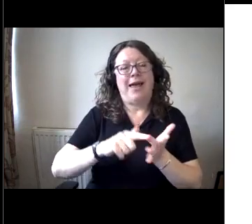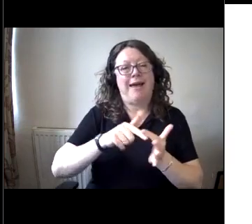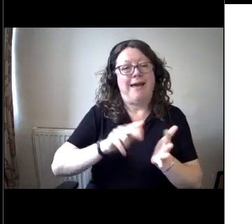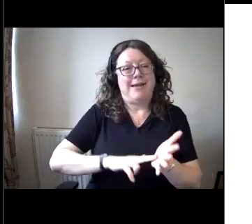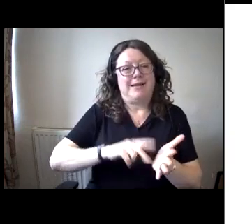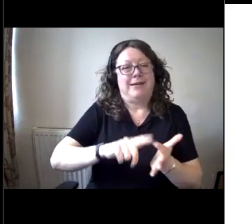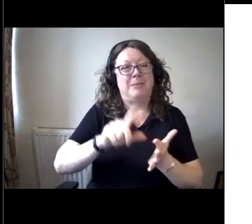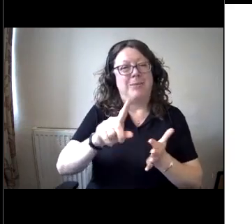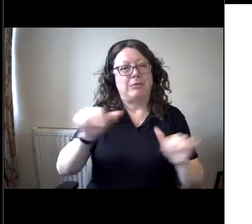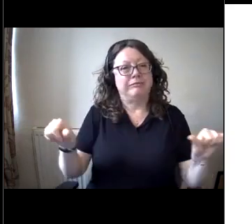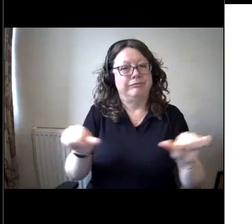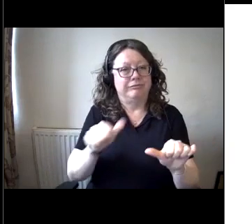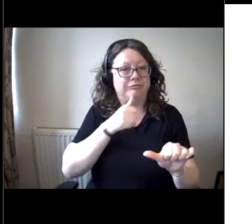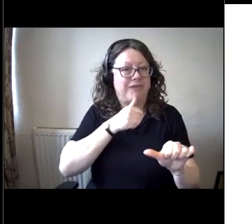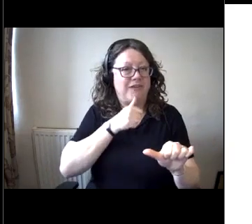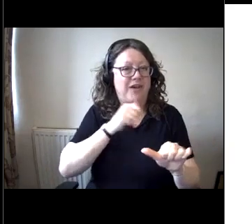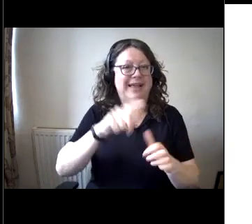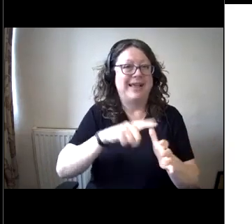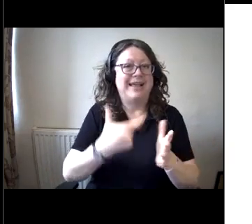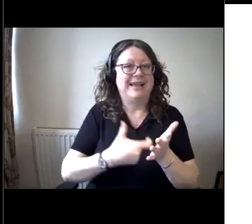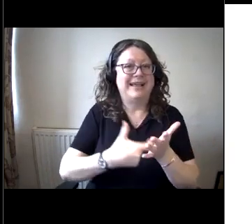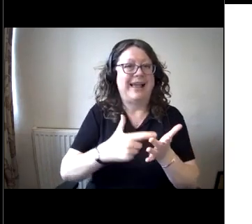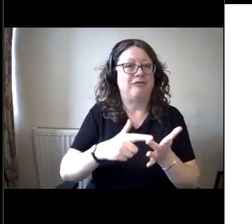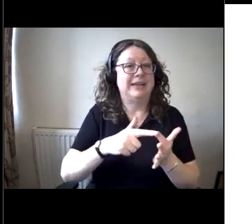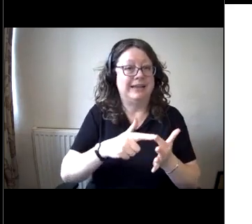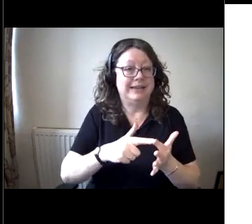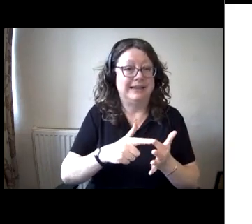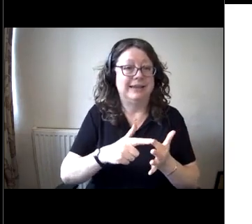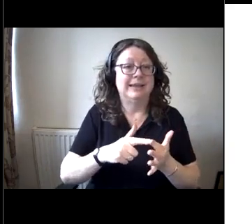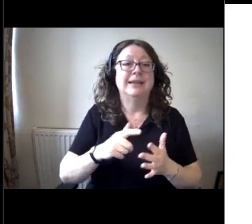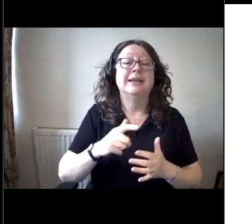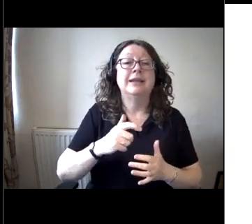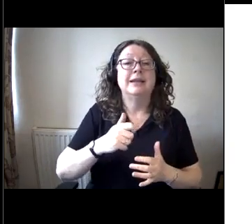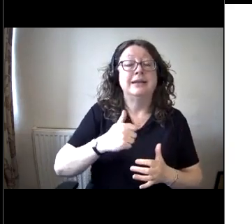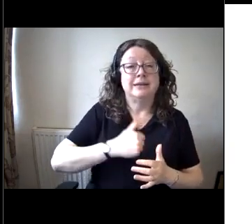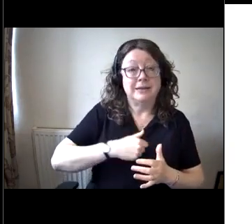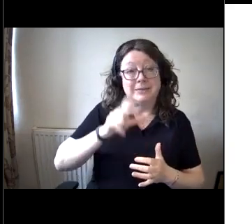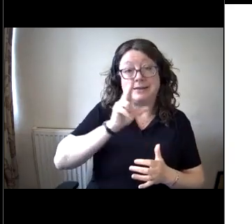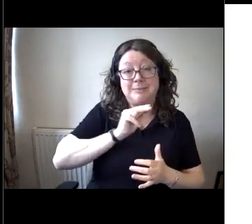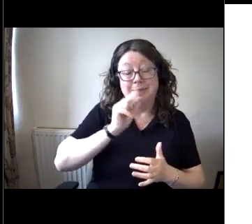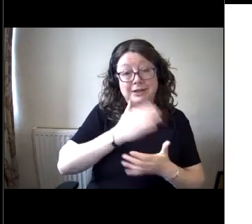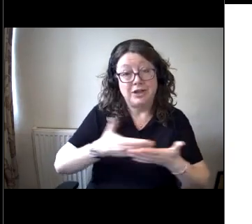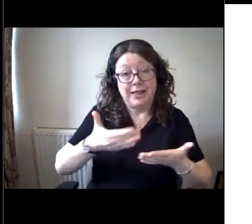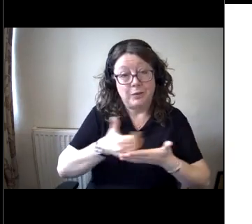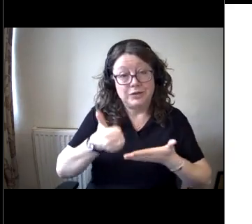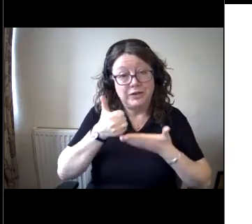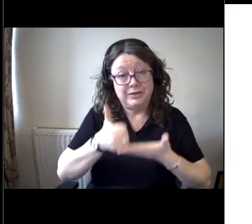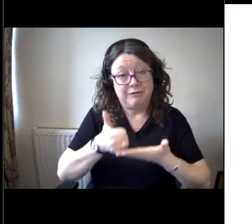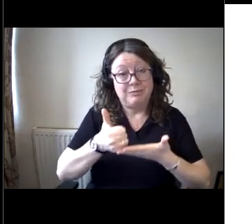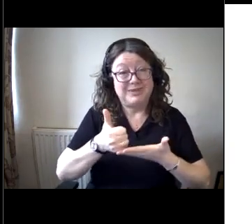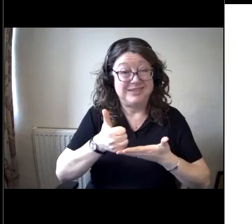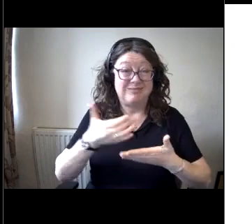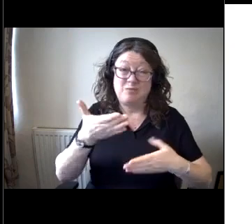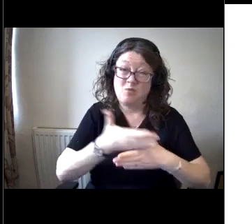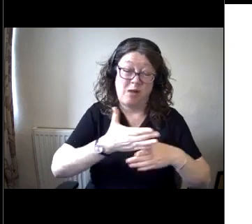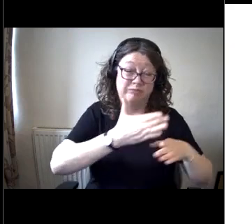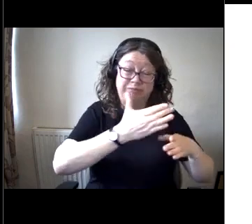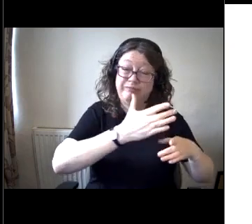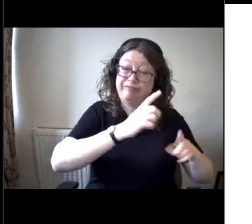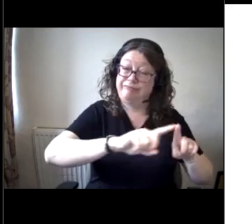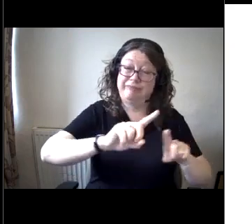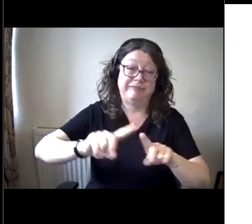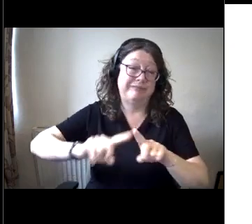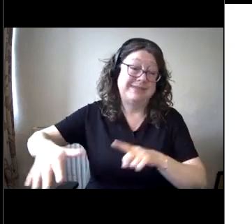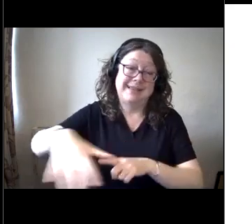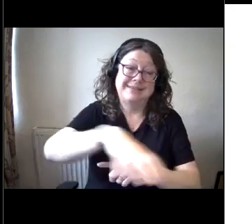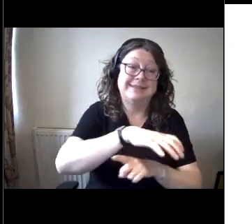I've been working across lots of different avenues. I've worked in early years, I've worked all